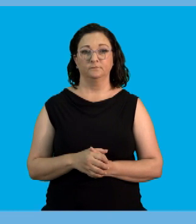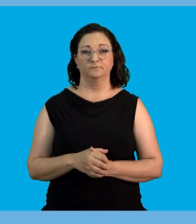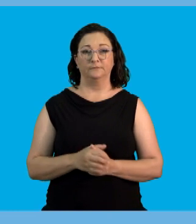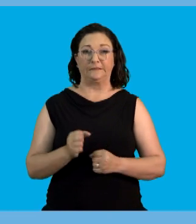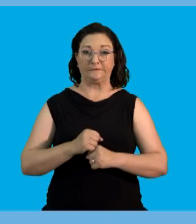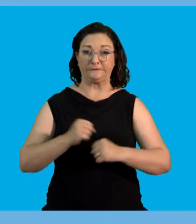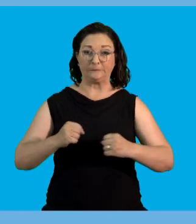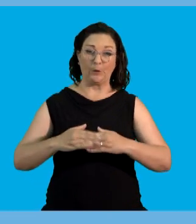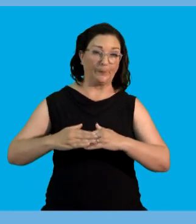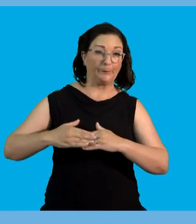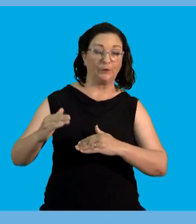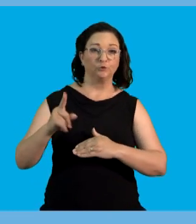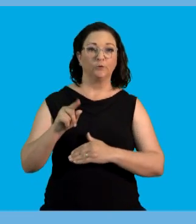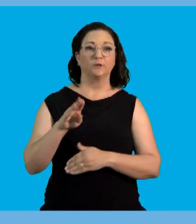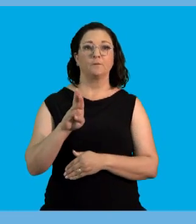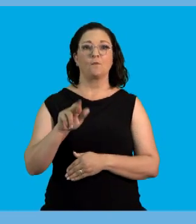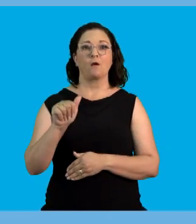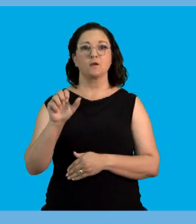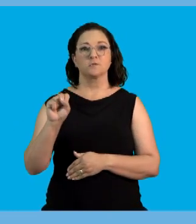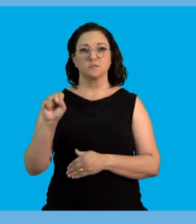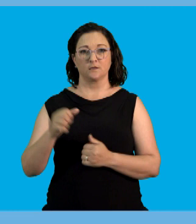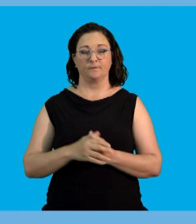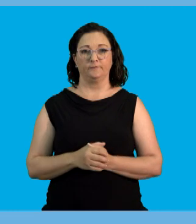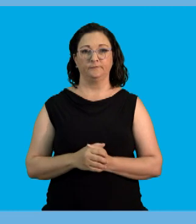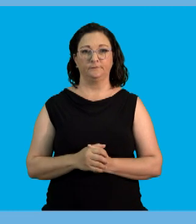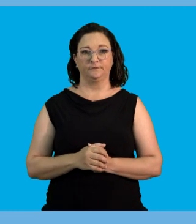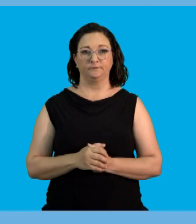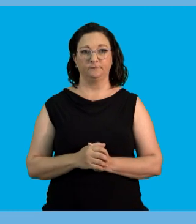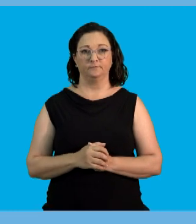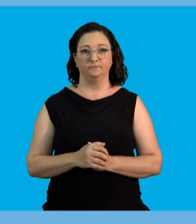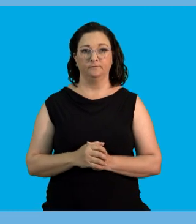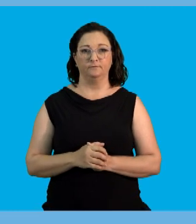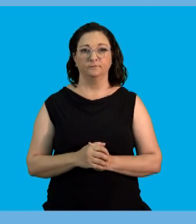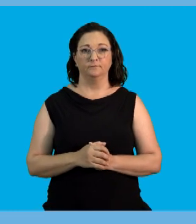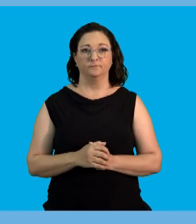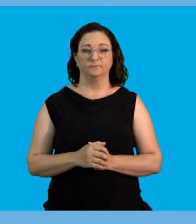our brass. And then the least